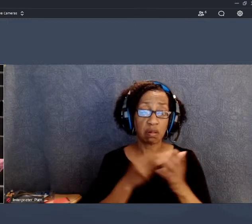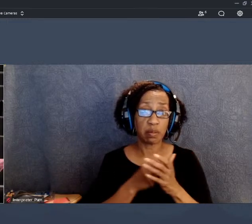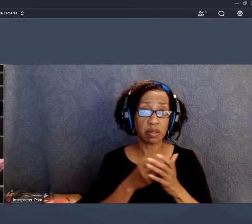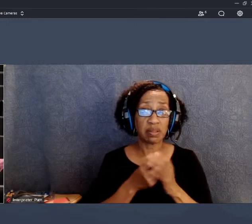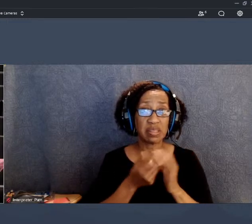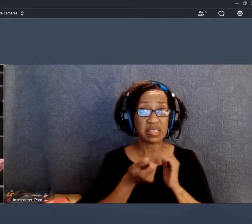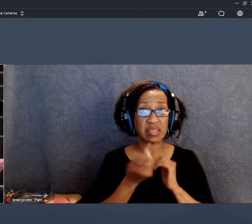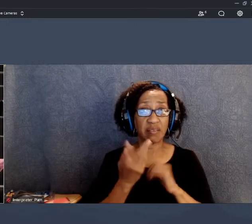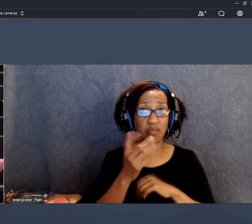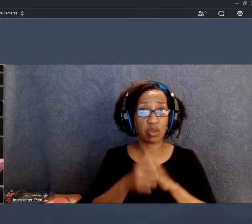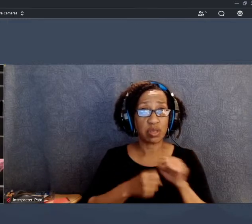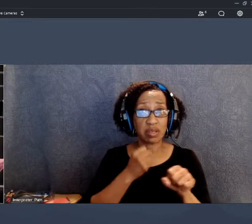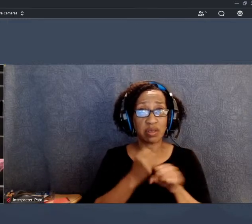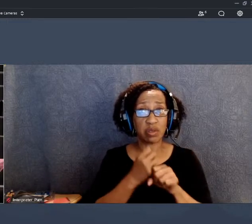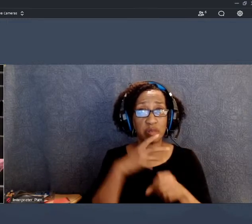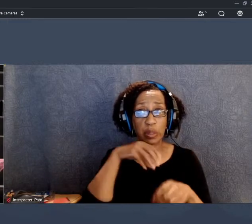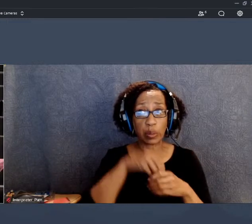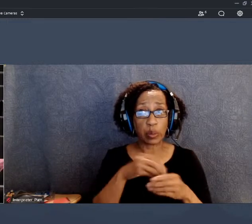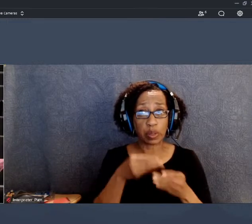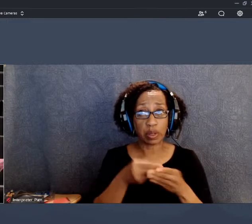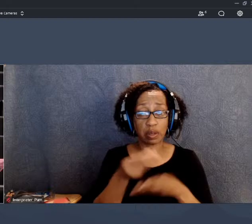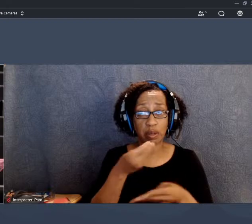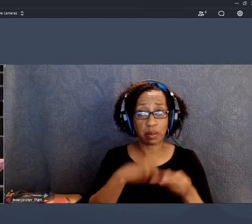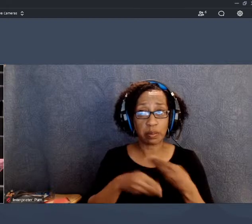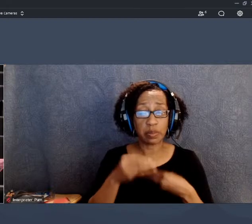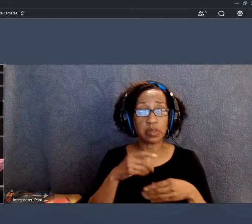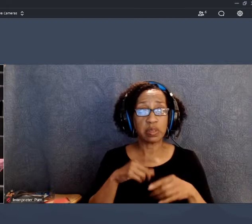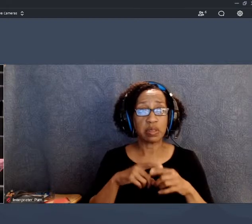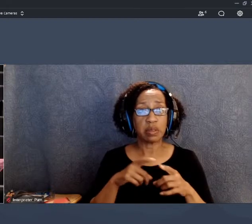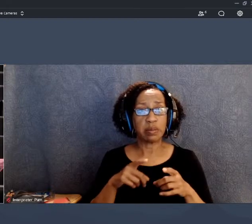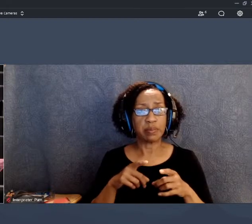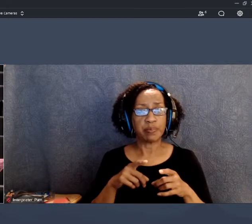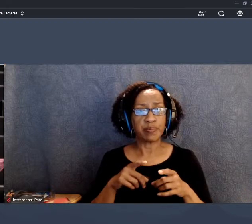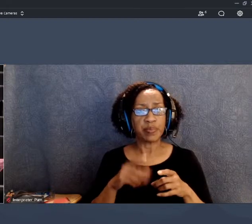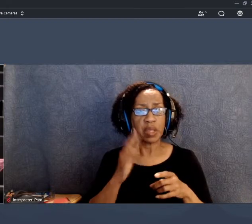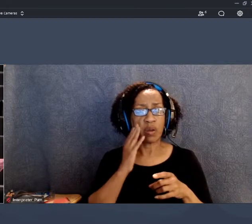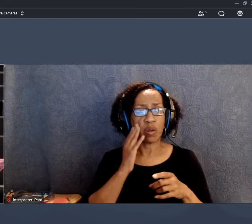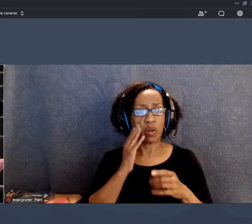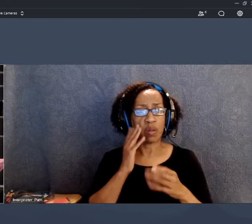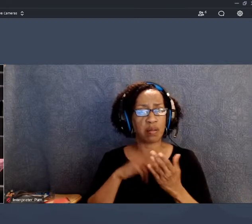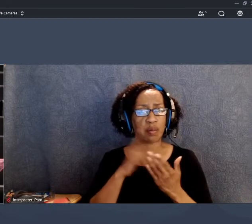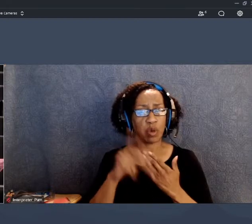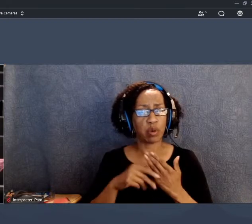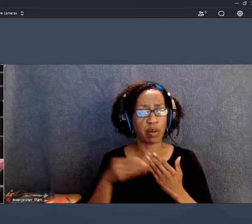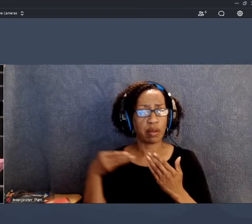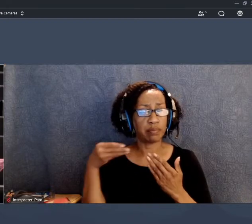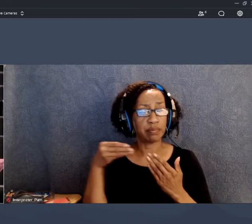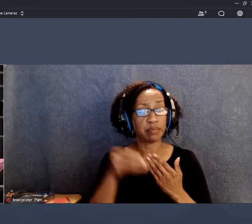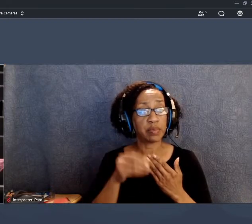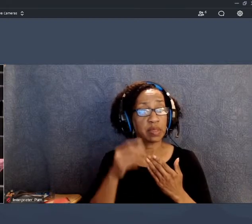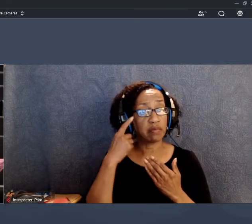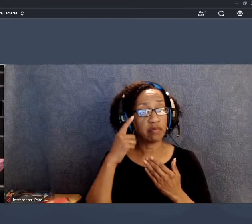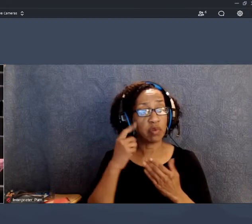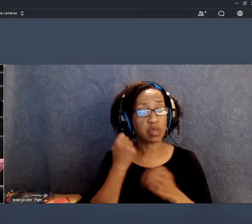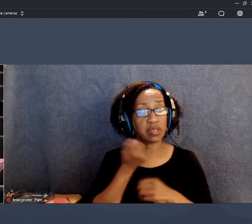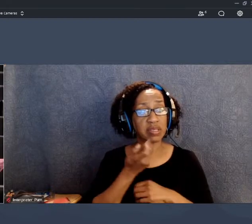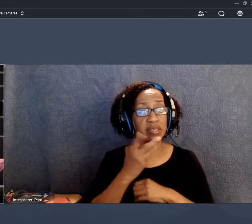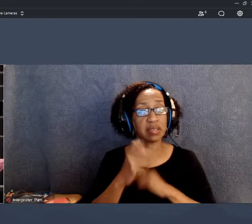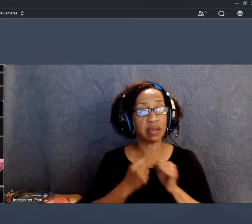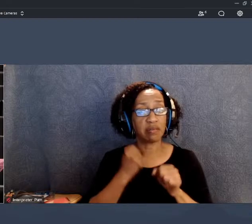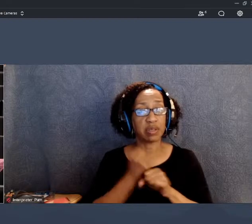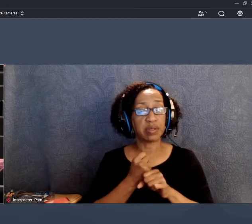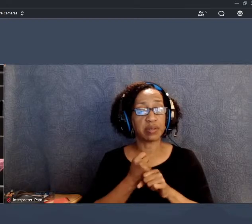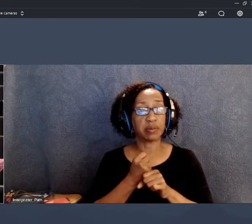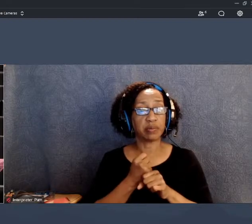But I think we'd have to get ACD to come in here and talk about the current status. But I know that program was funded for several years. Then that's to